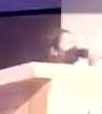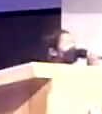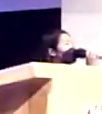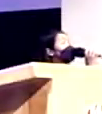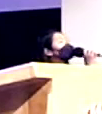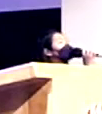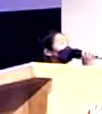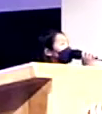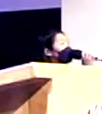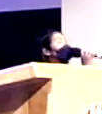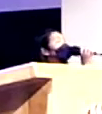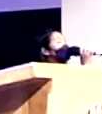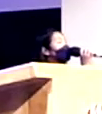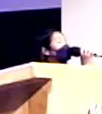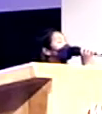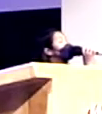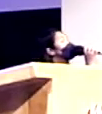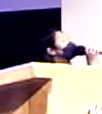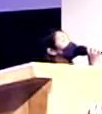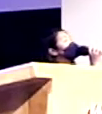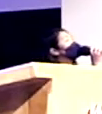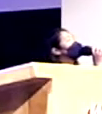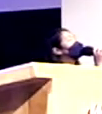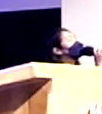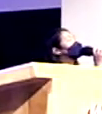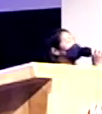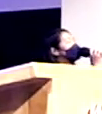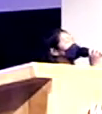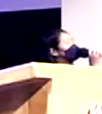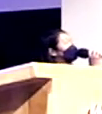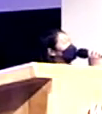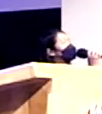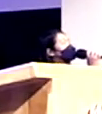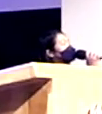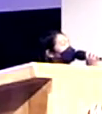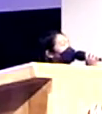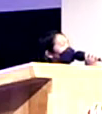the price of our high calling in Christ